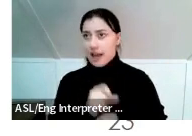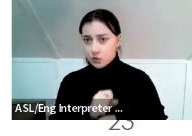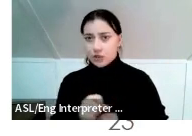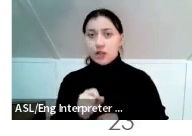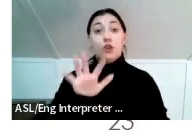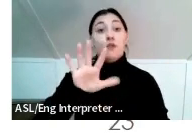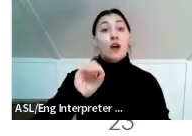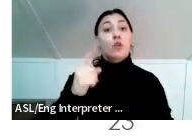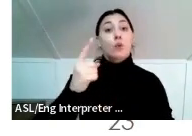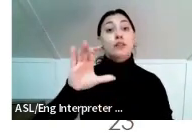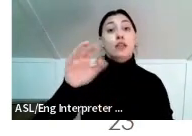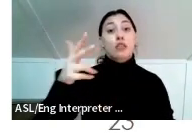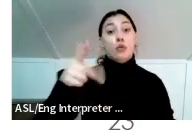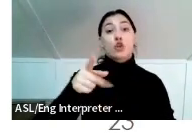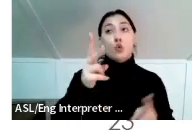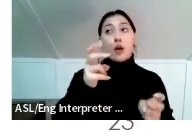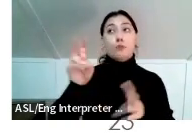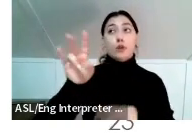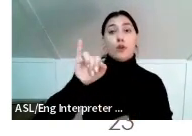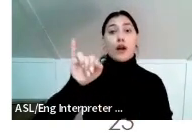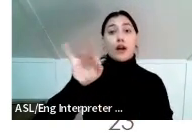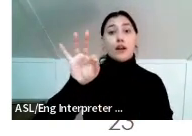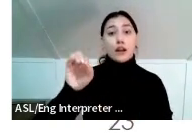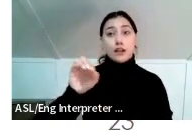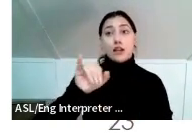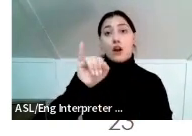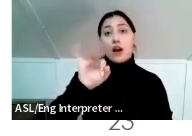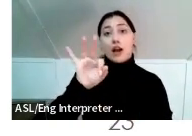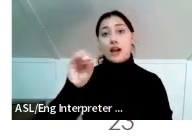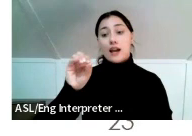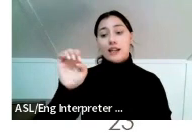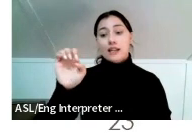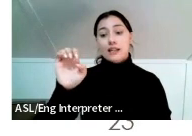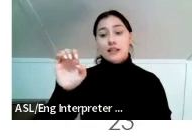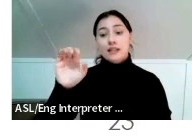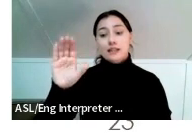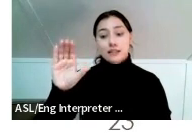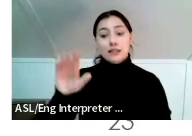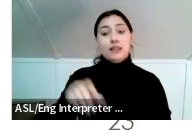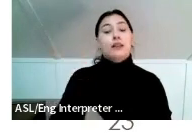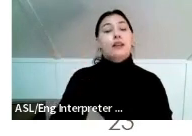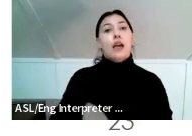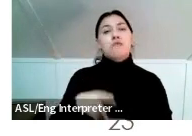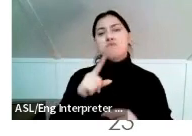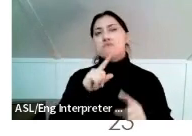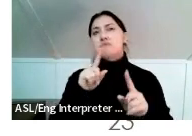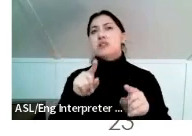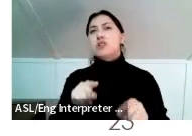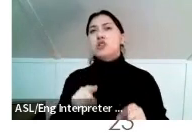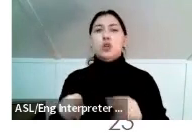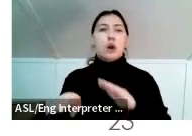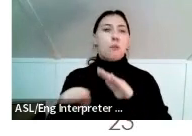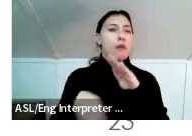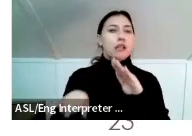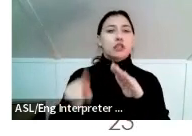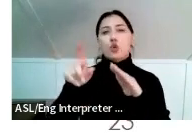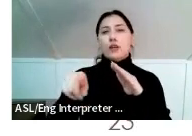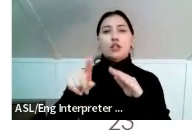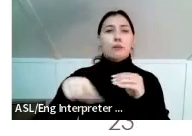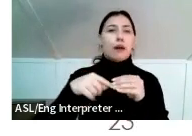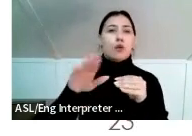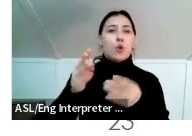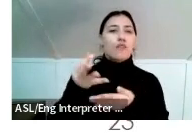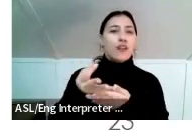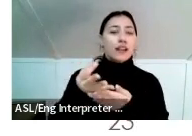going to upload your 990 or your 990EZ and answer a few basic questions about your finances. If you're a